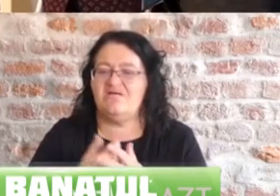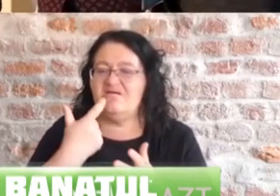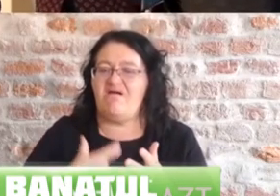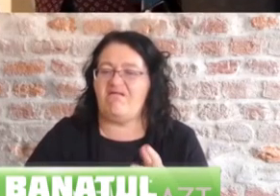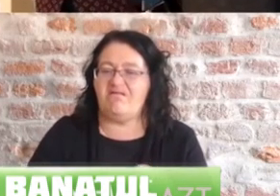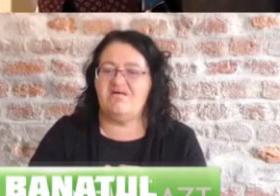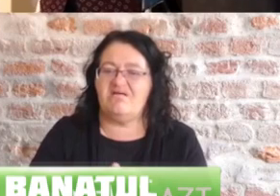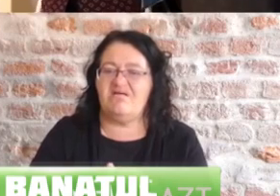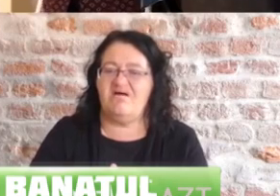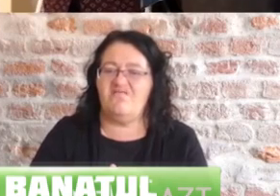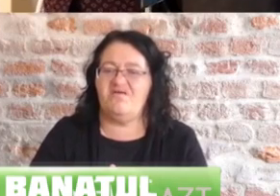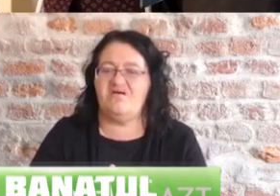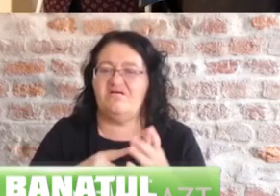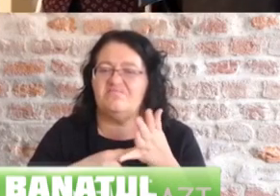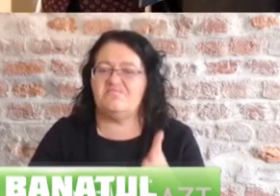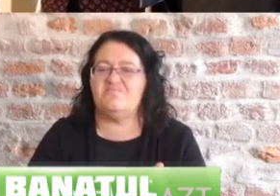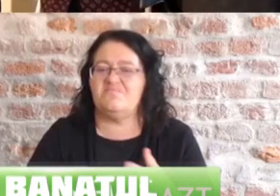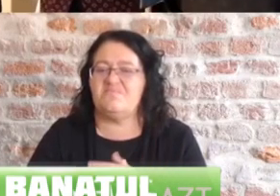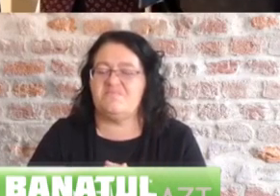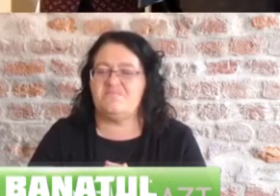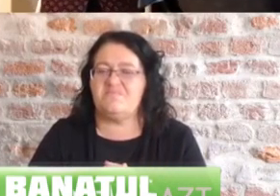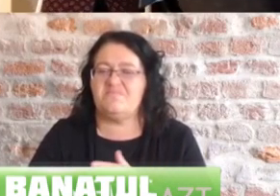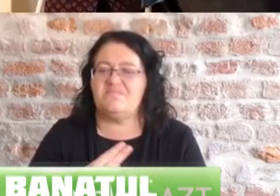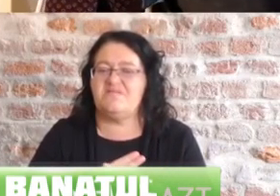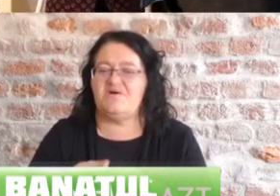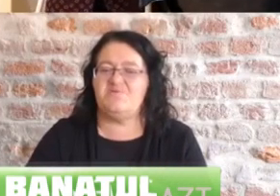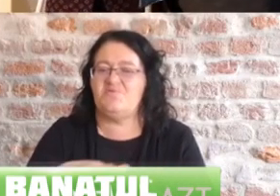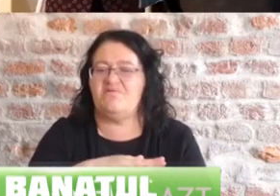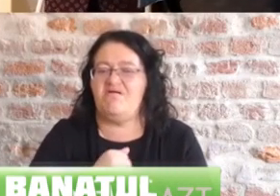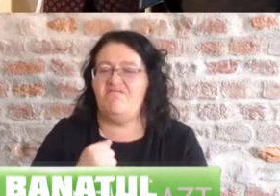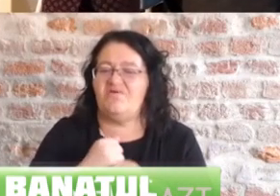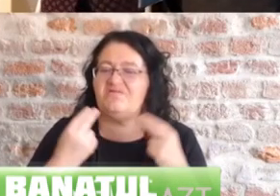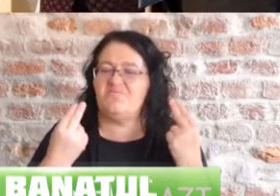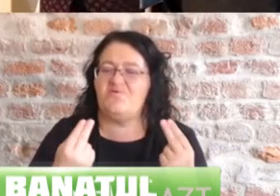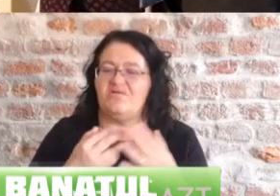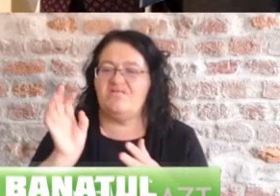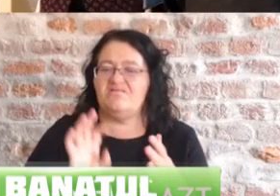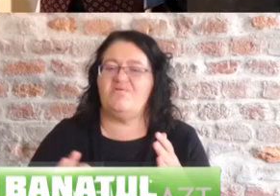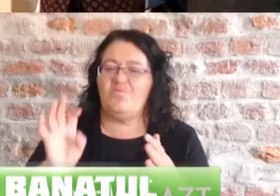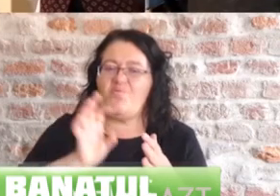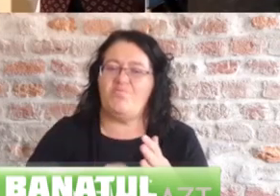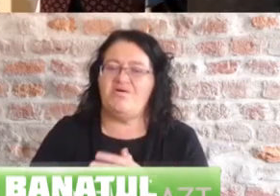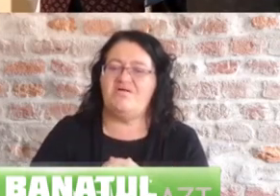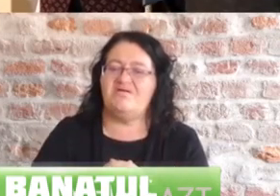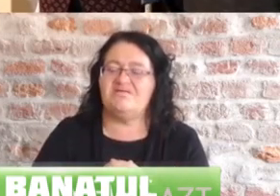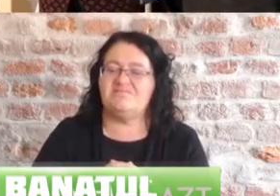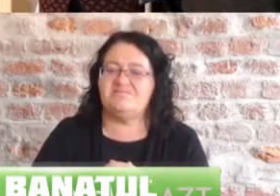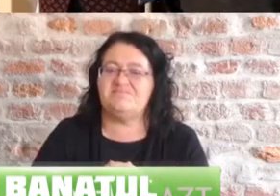of an emphatically green urban zone. Nature is very important in the middle of the city.